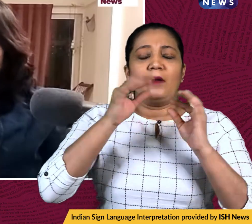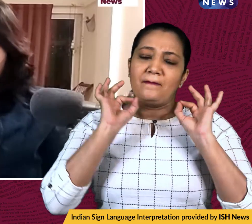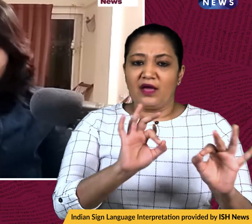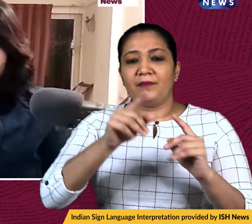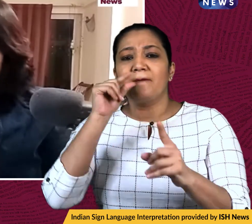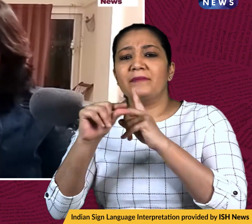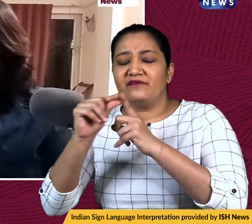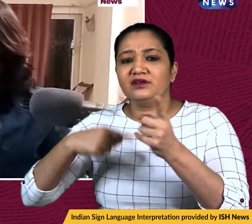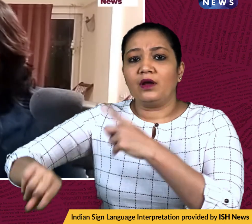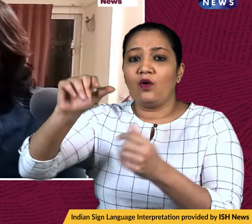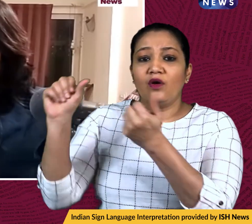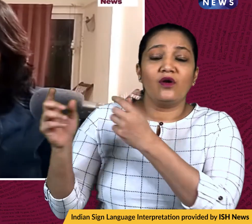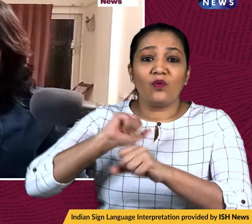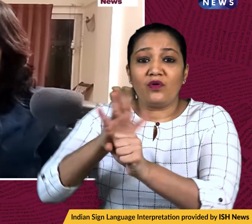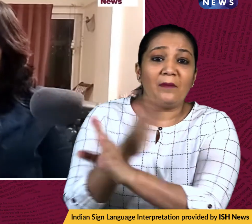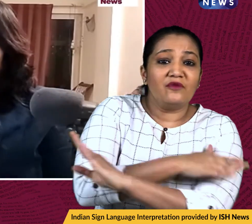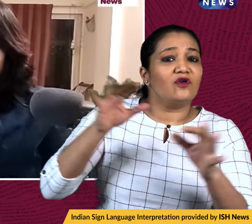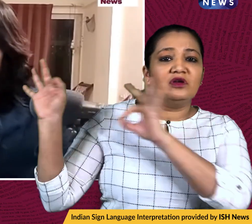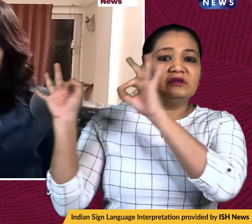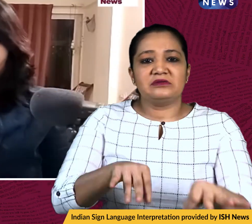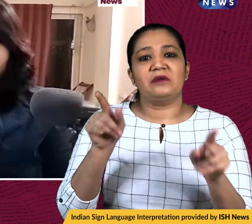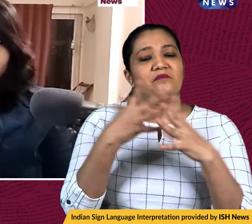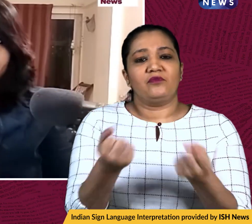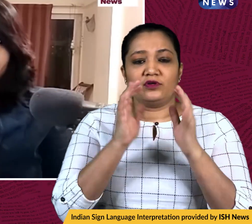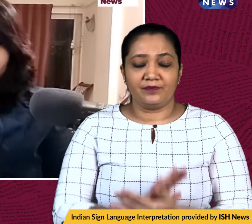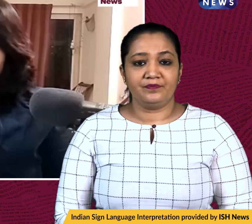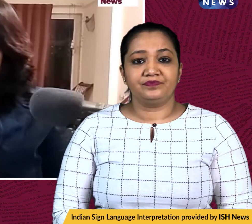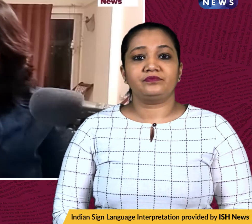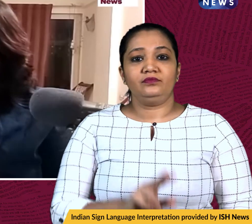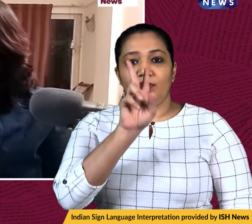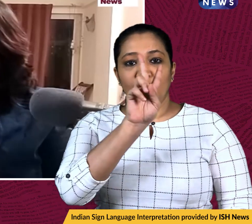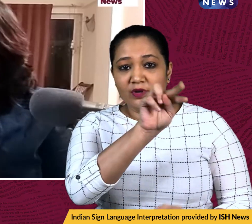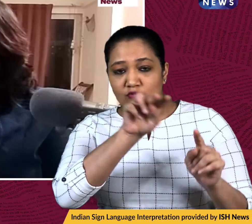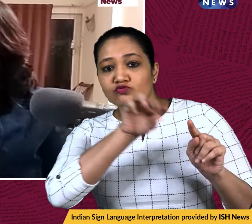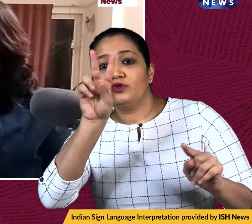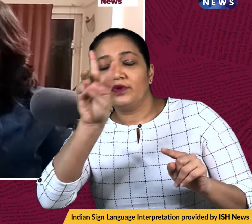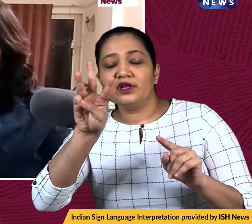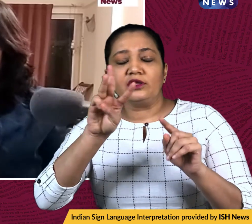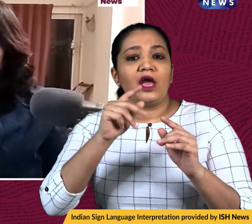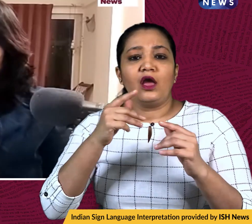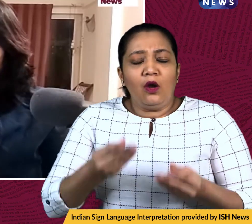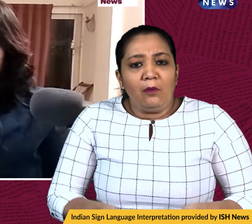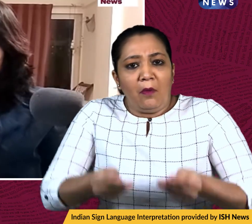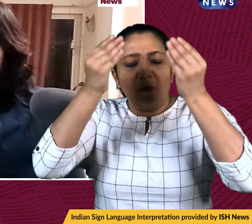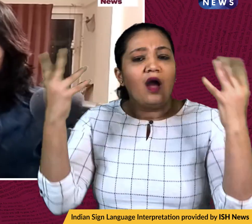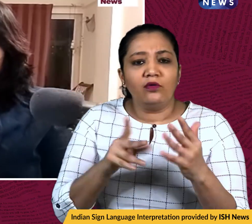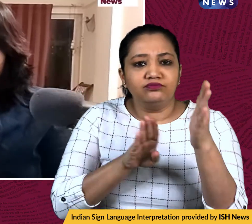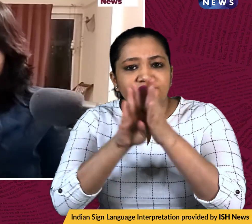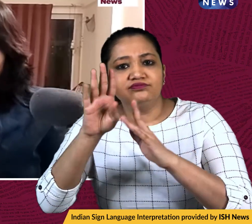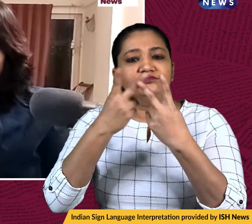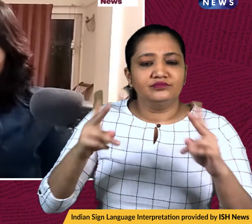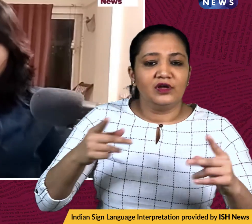consumption still lags pre-pandemic level. Also, growth in 22-23 will be driven by